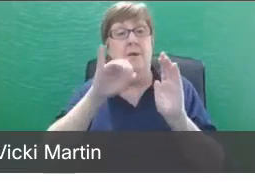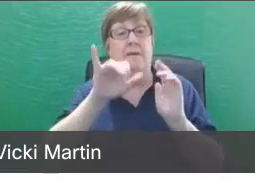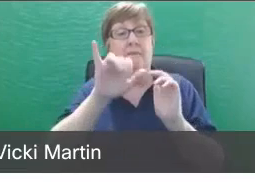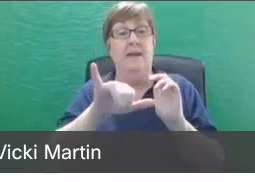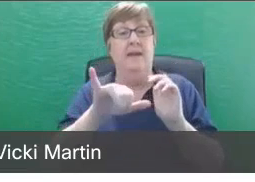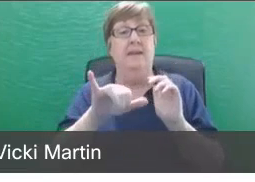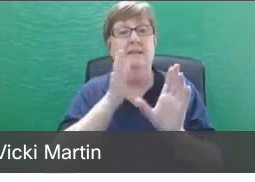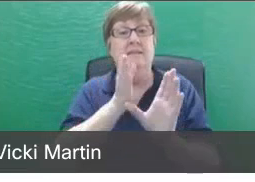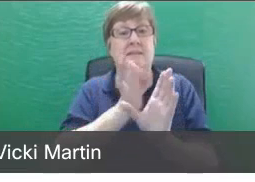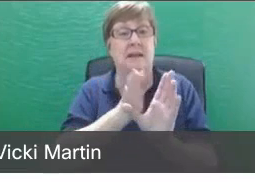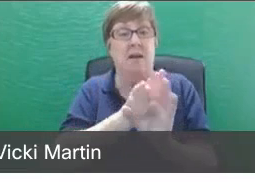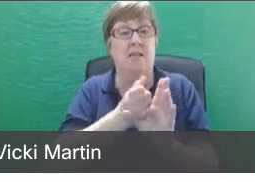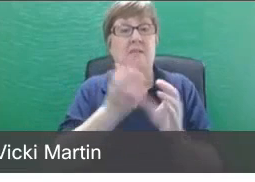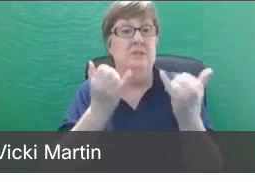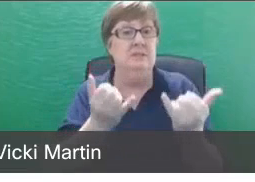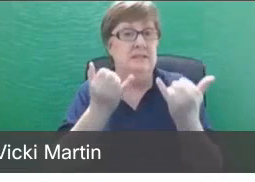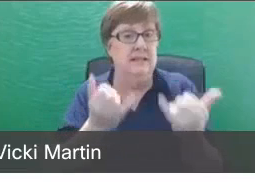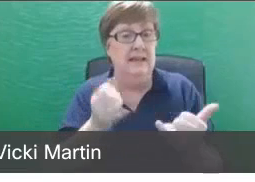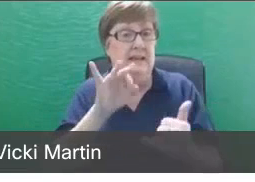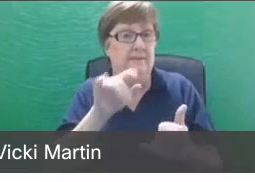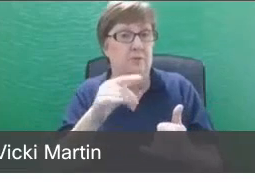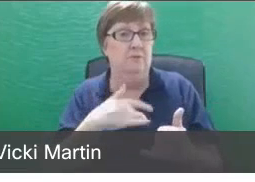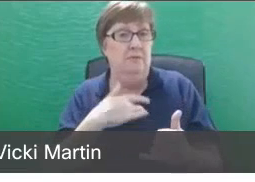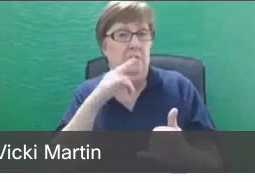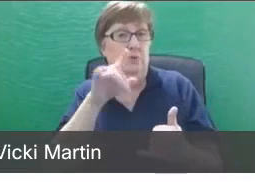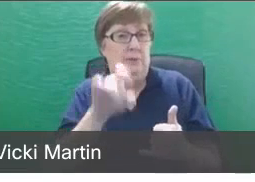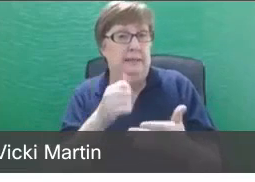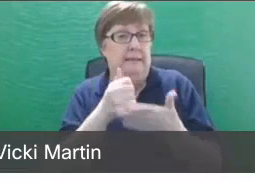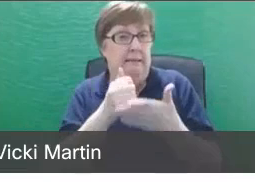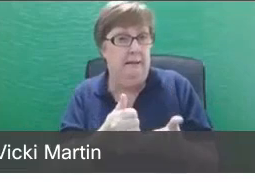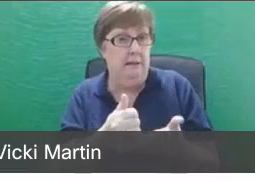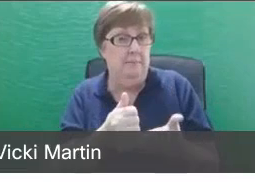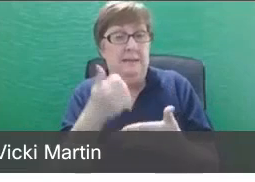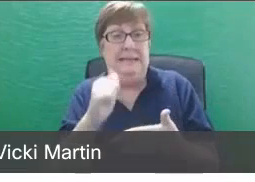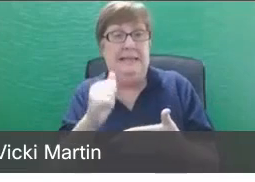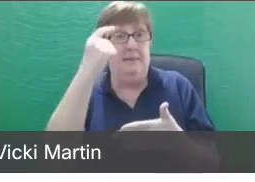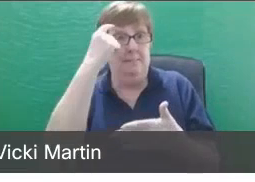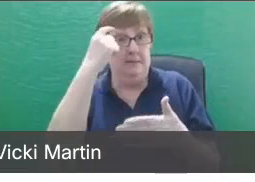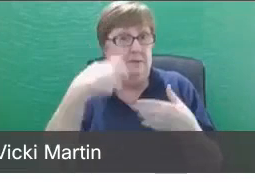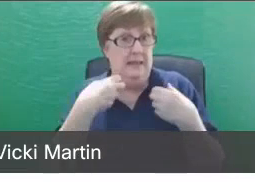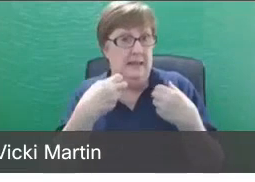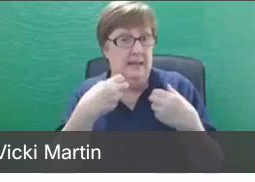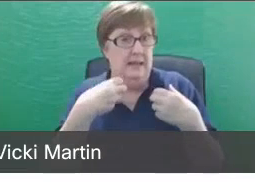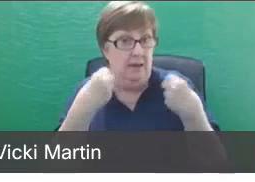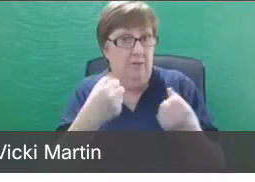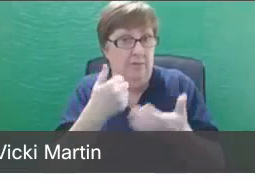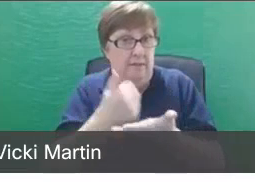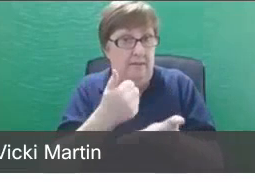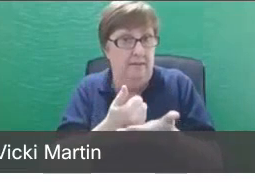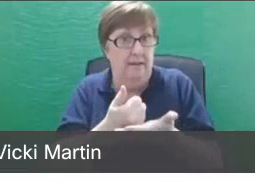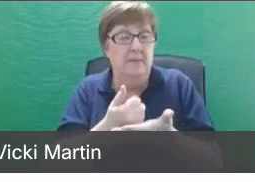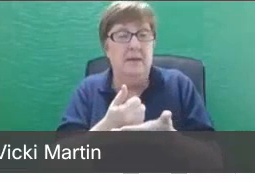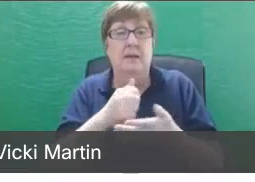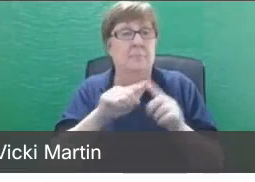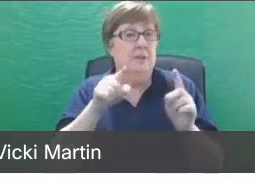you need help in any kind of way, any kind of mental health help, and you don't want to